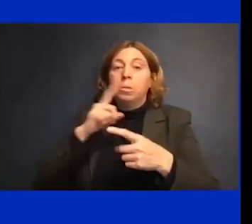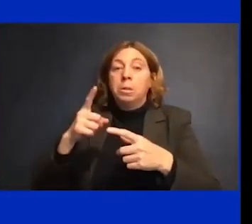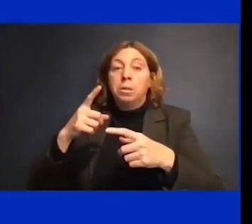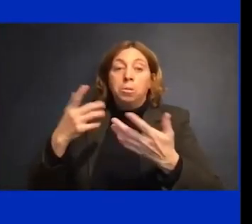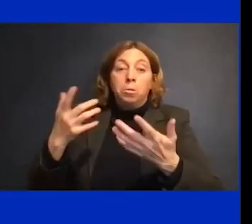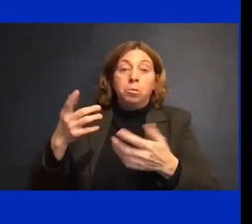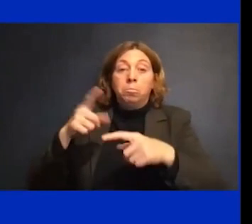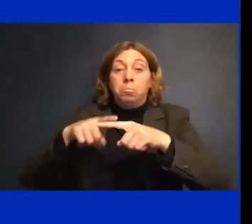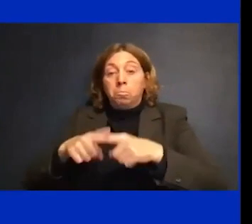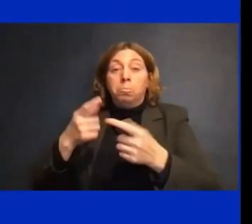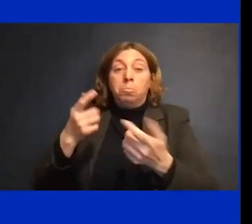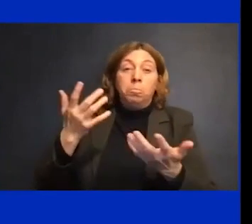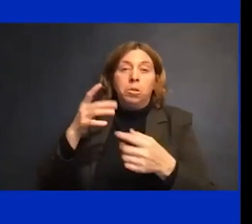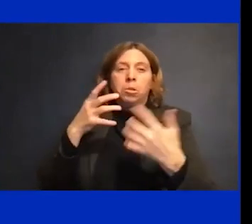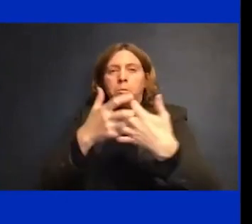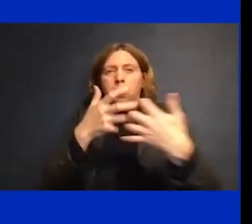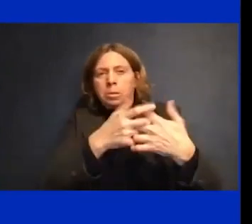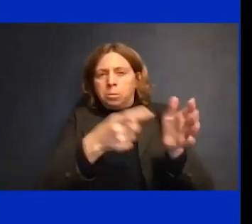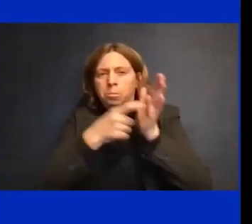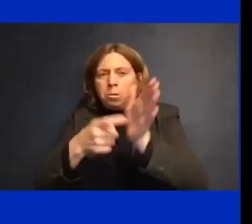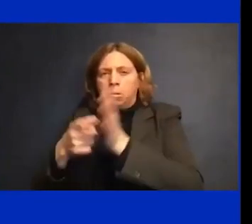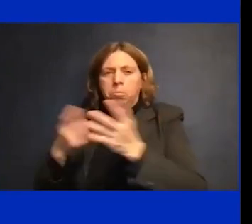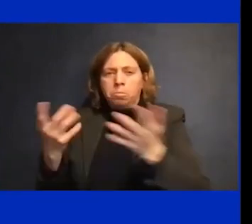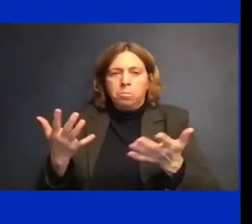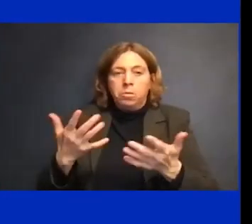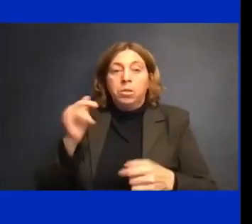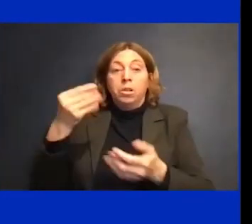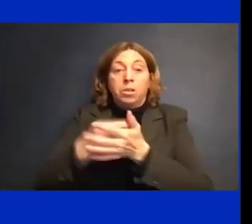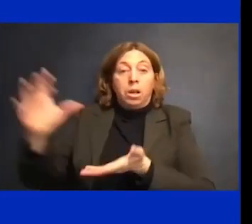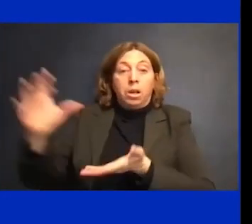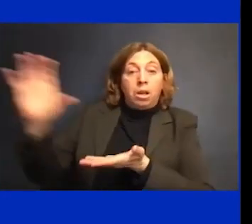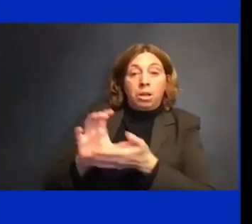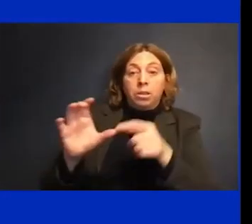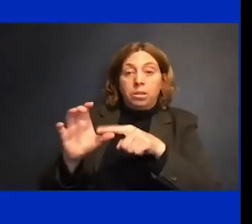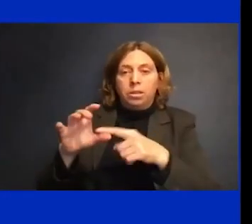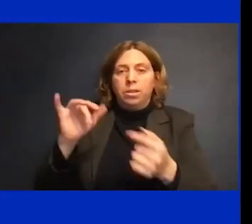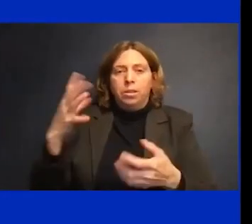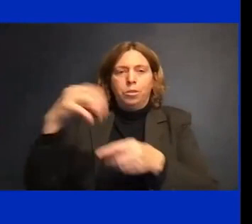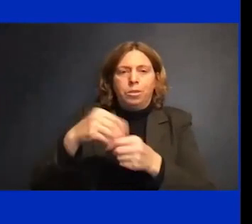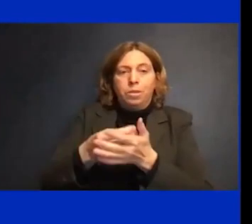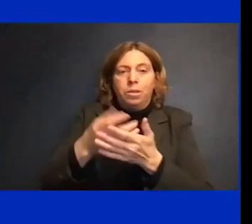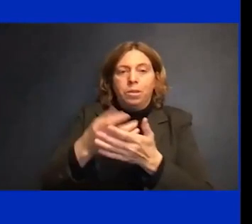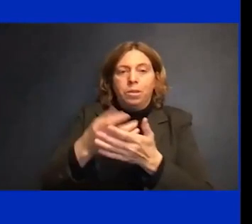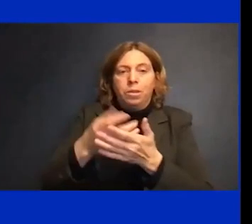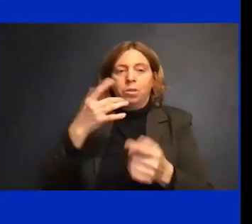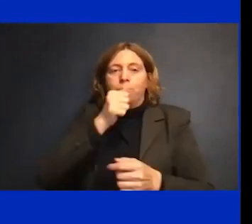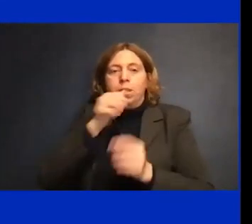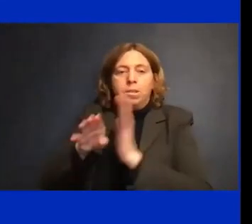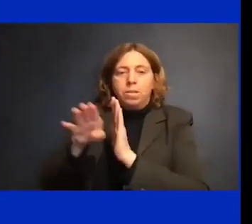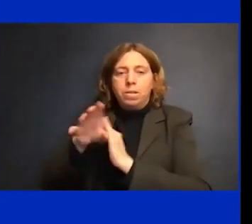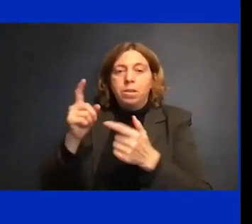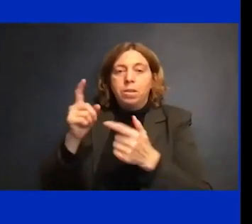market demand. The funding strategy for the project would include financing from this private development and payment in lieu of